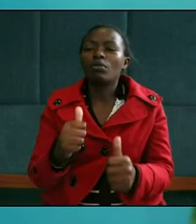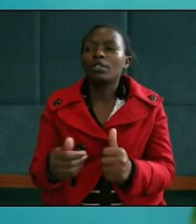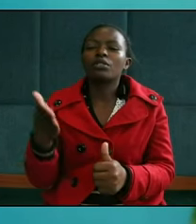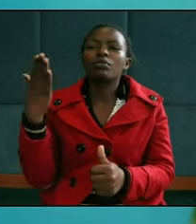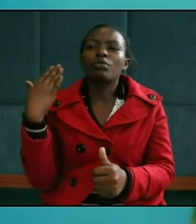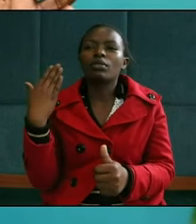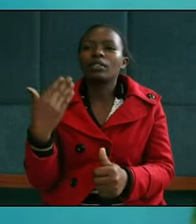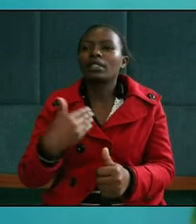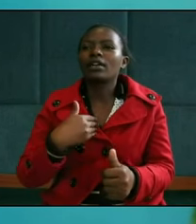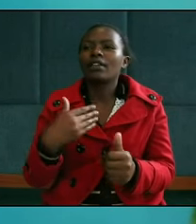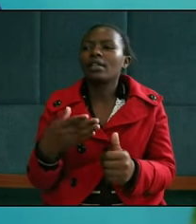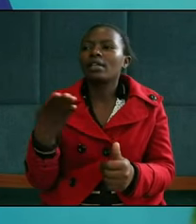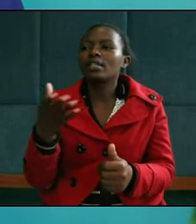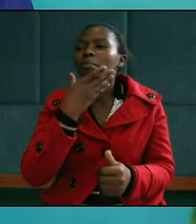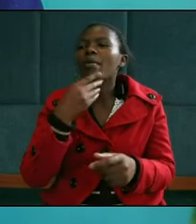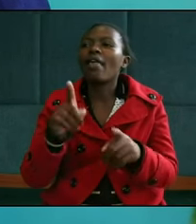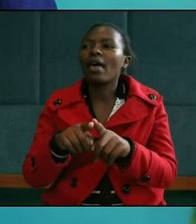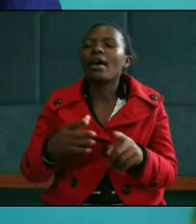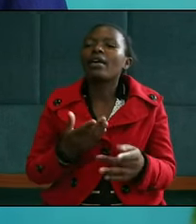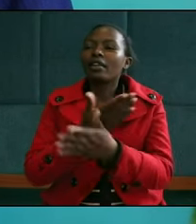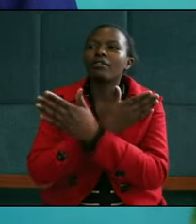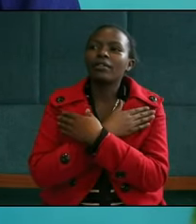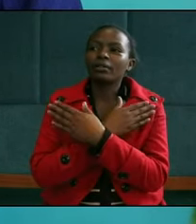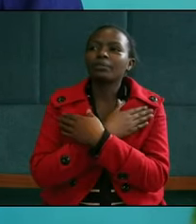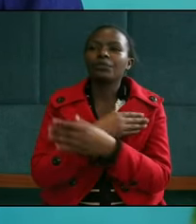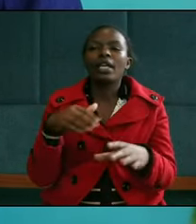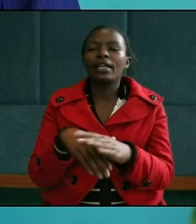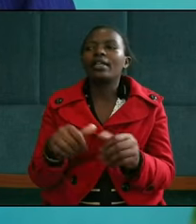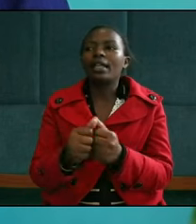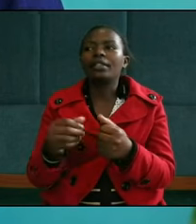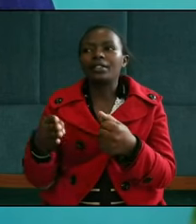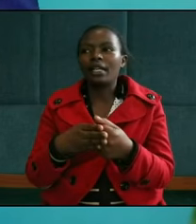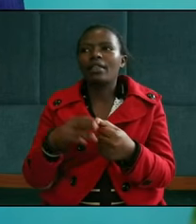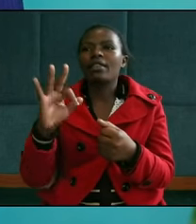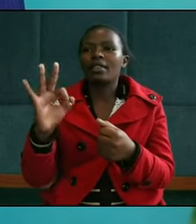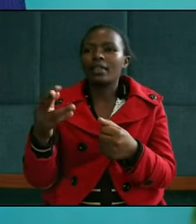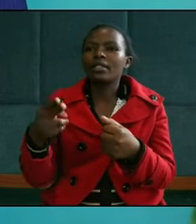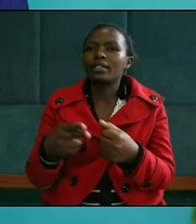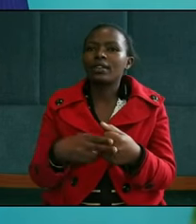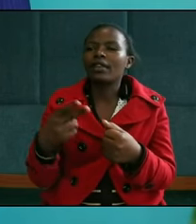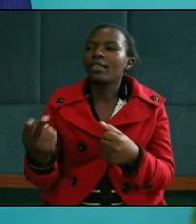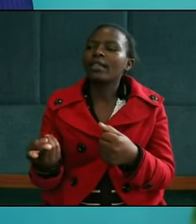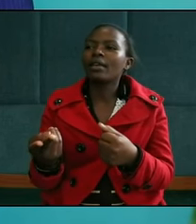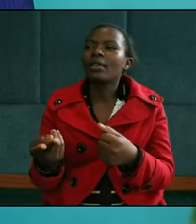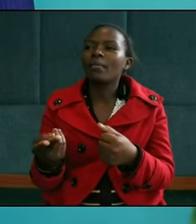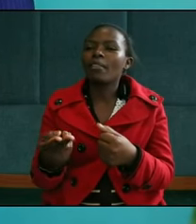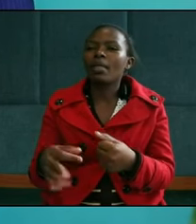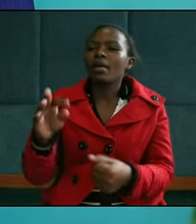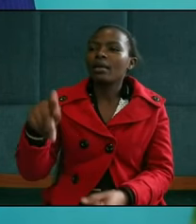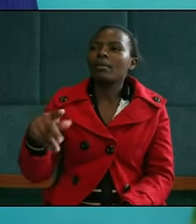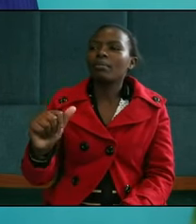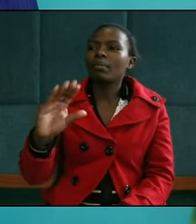and Wesley Crane and their friend, Raymond Turner. In 1937, the Pacific Union Conference, under